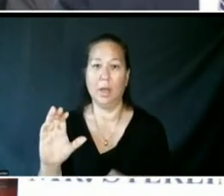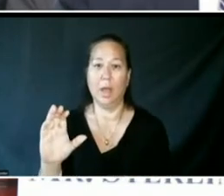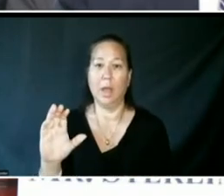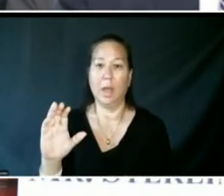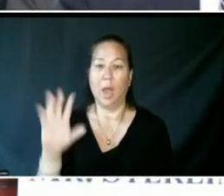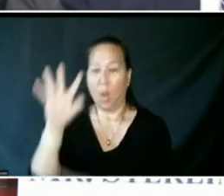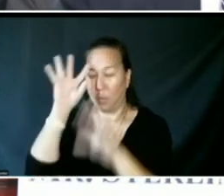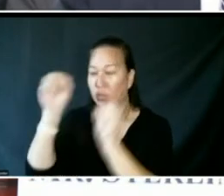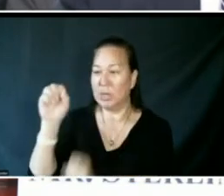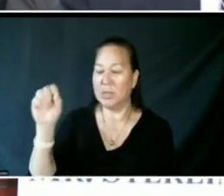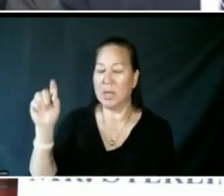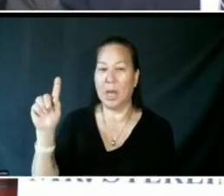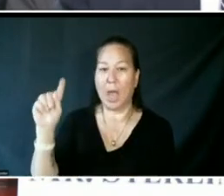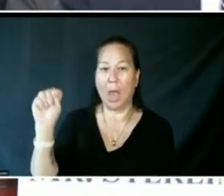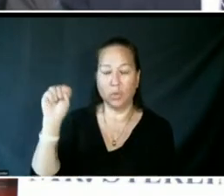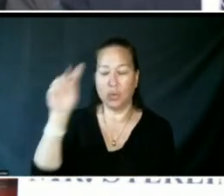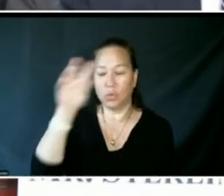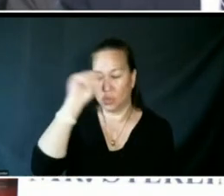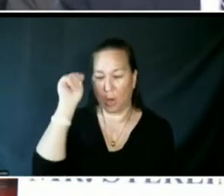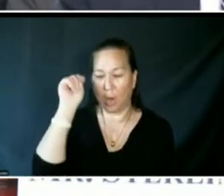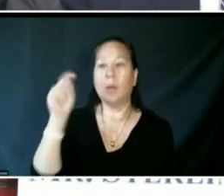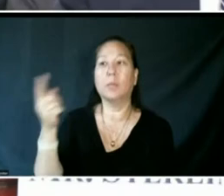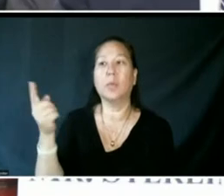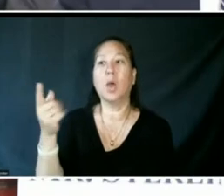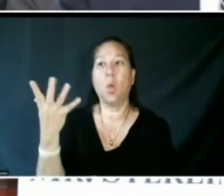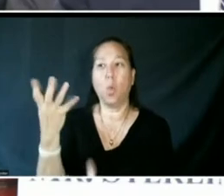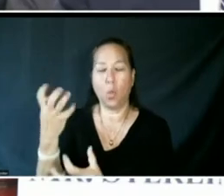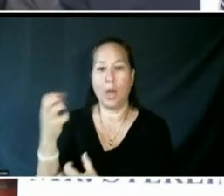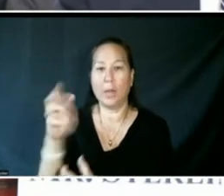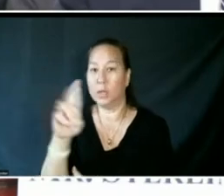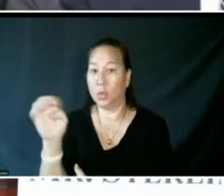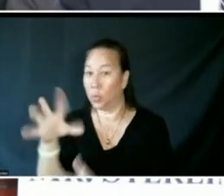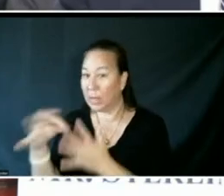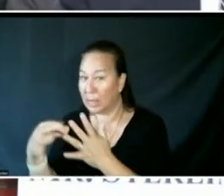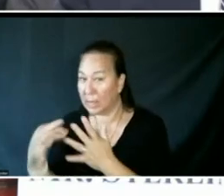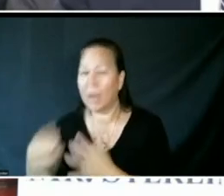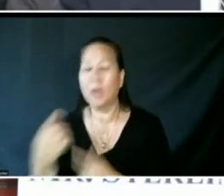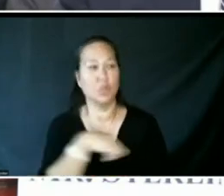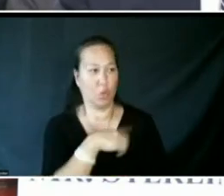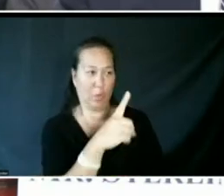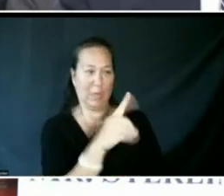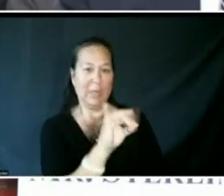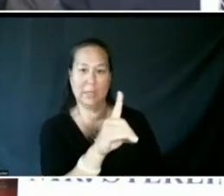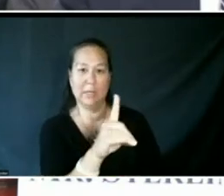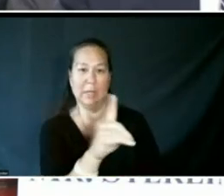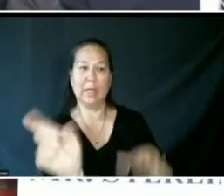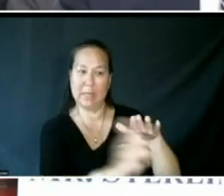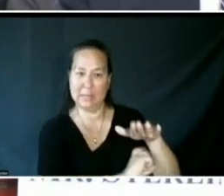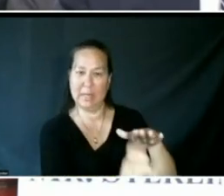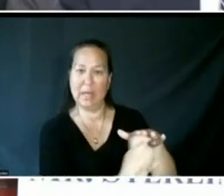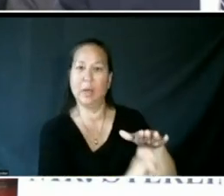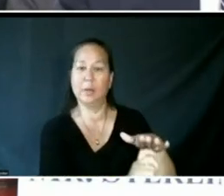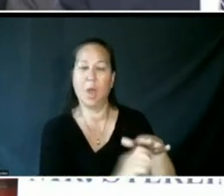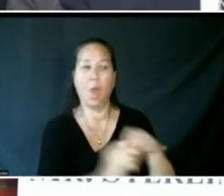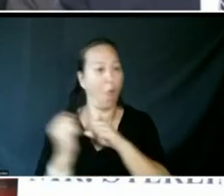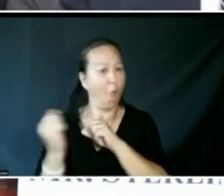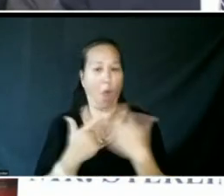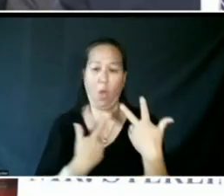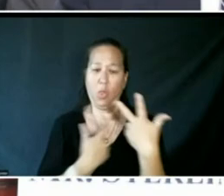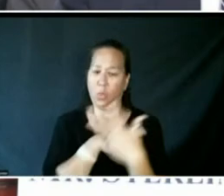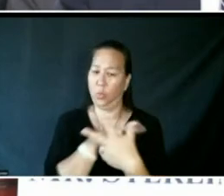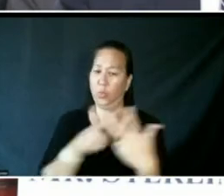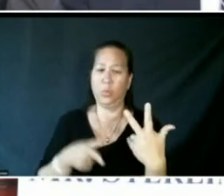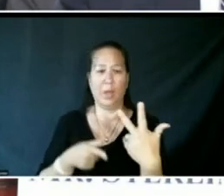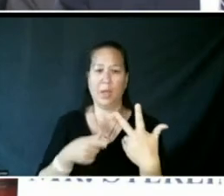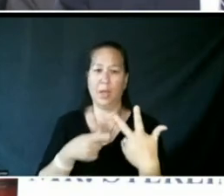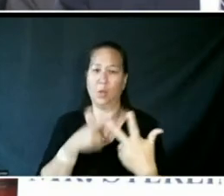for a recount. And then we recounted him again through the scanners and we got remarkably the same count. Three counts, all remarkably close, which showed that President